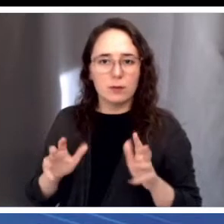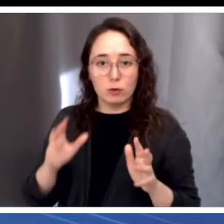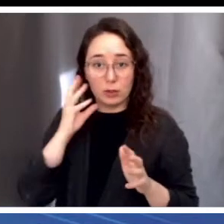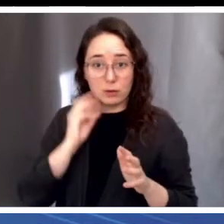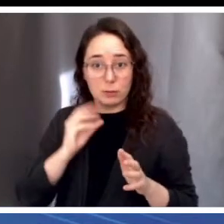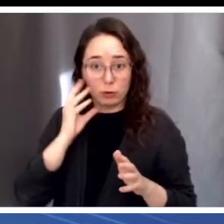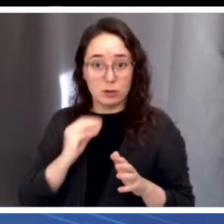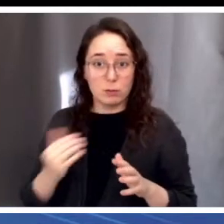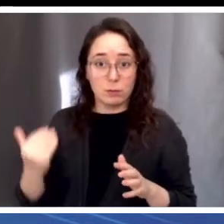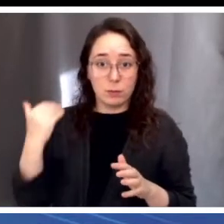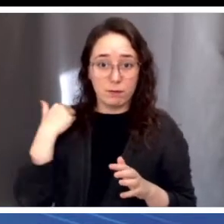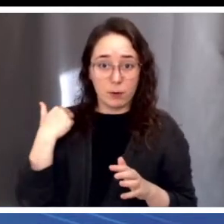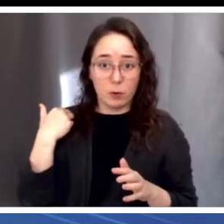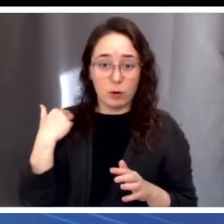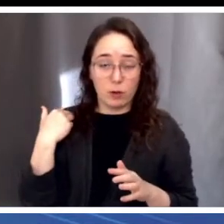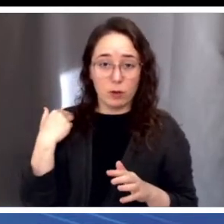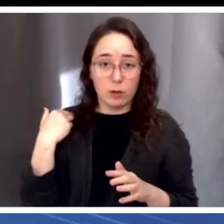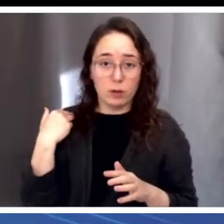might be a little bit